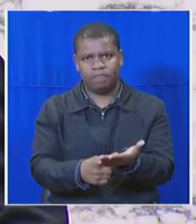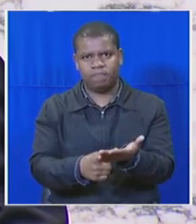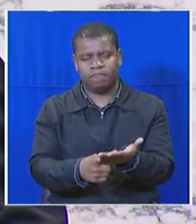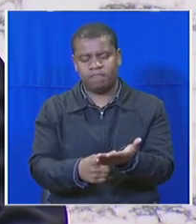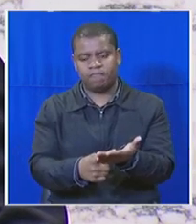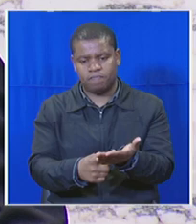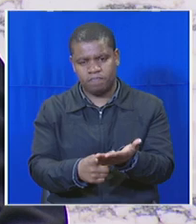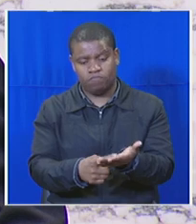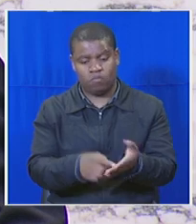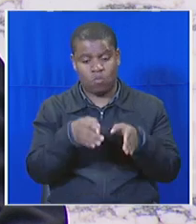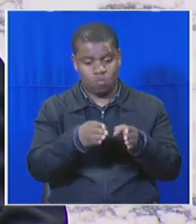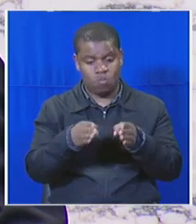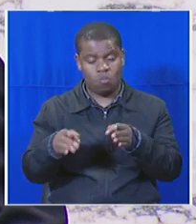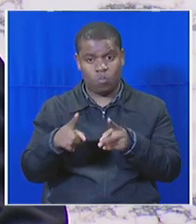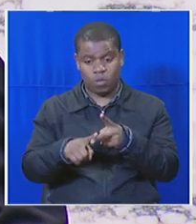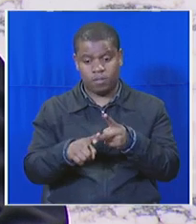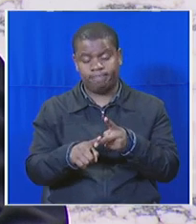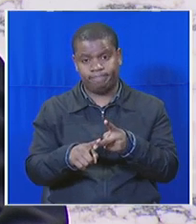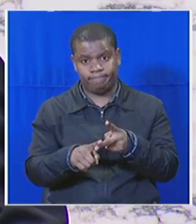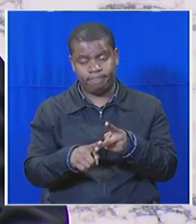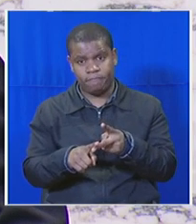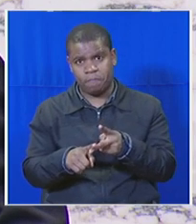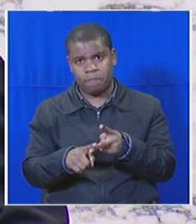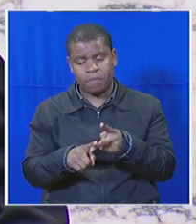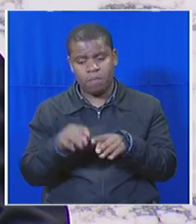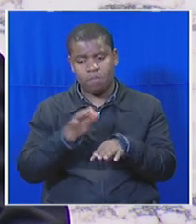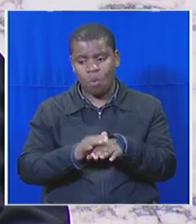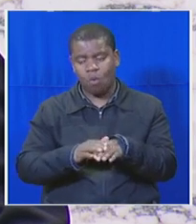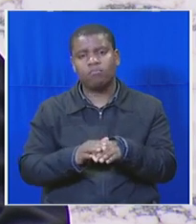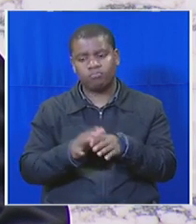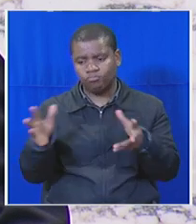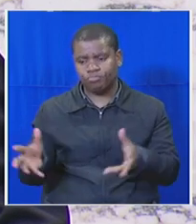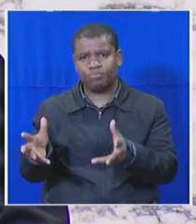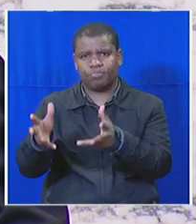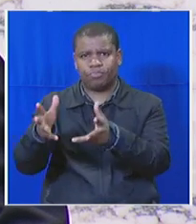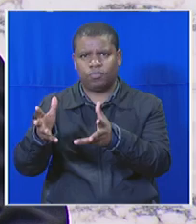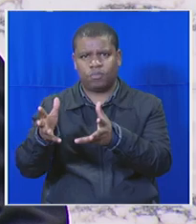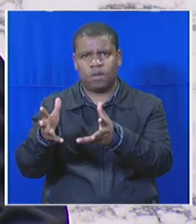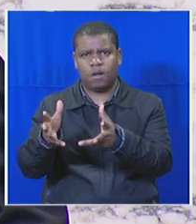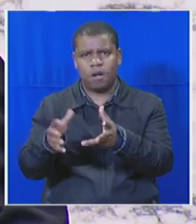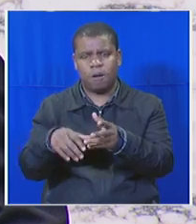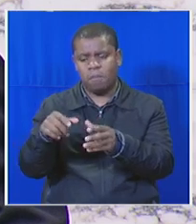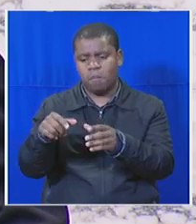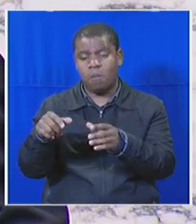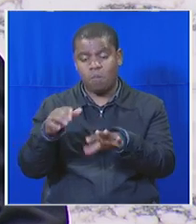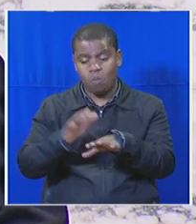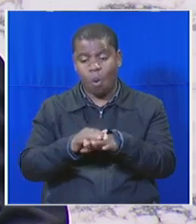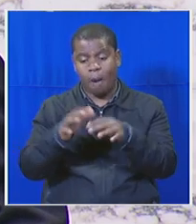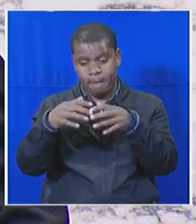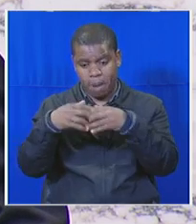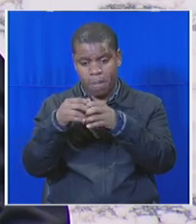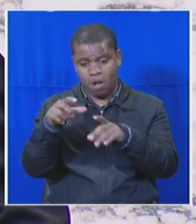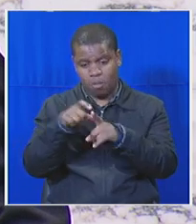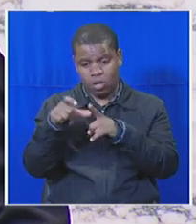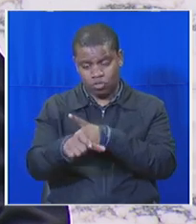ka e tsayang go rotloetsa le go potlakisa kgodiso ya metshameko botaki ngwao le setso sa